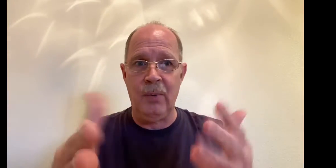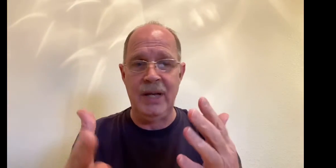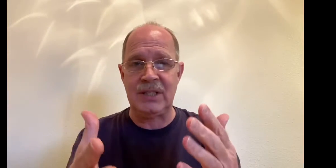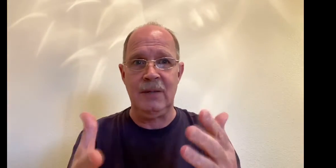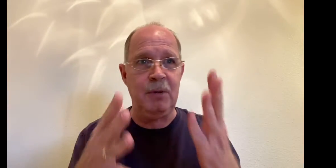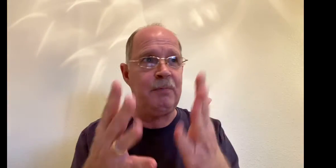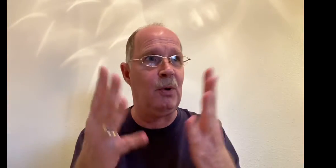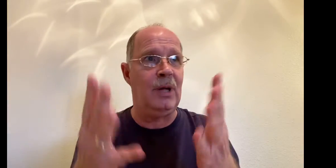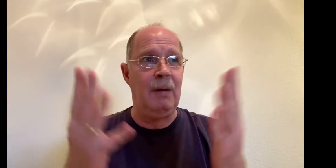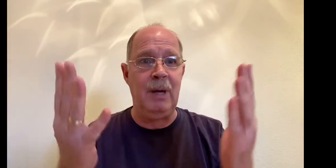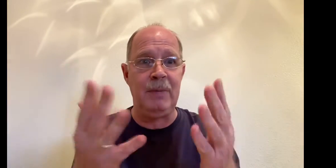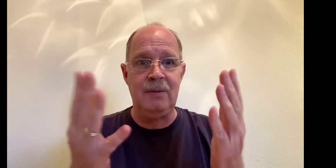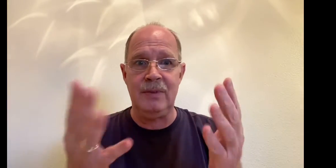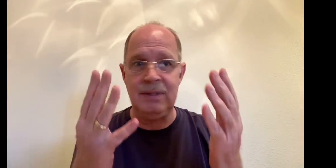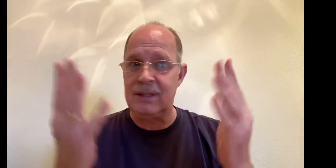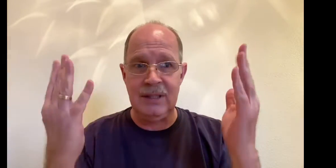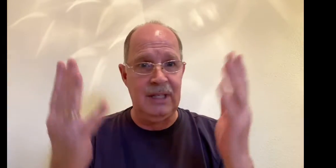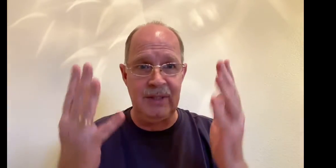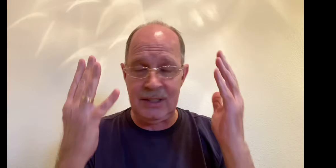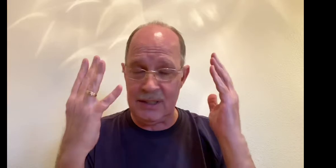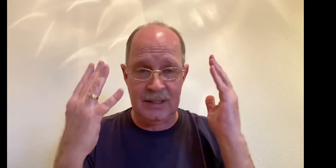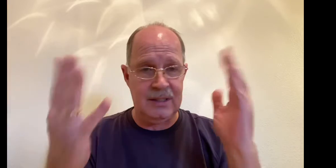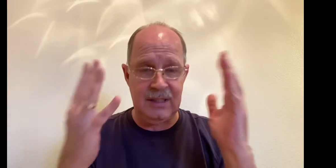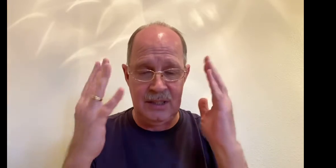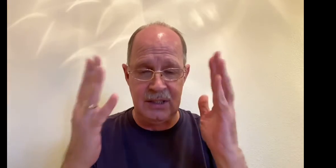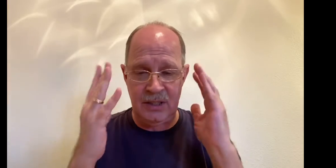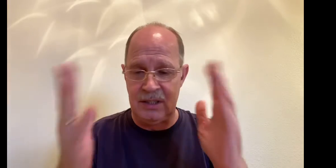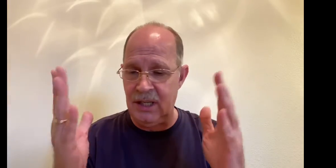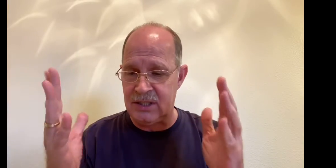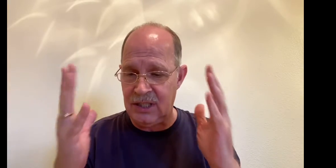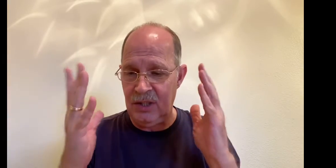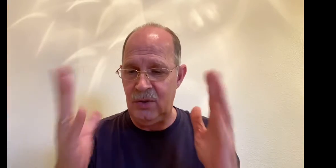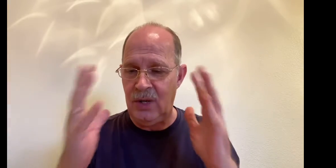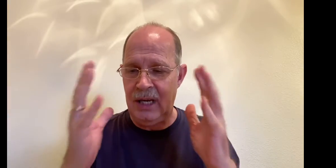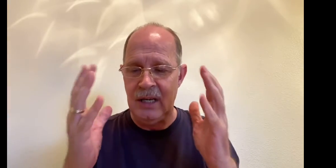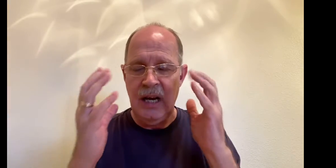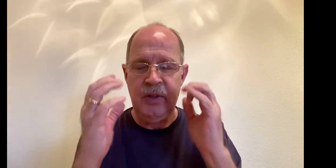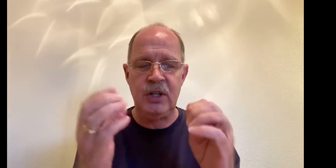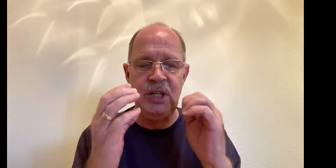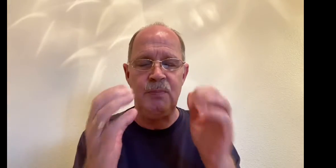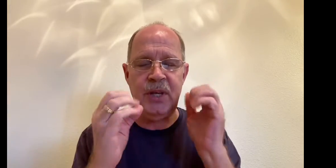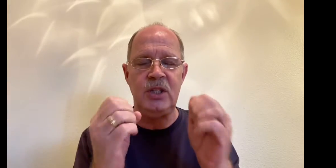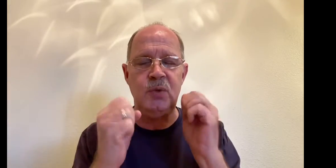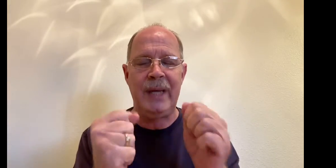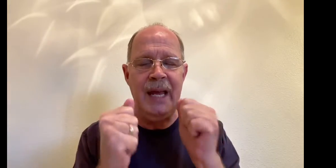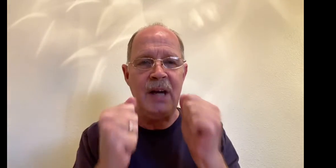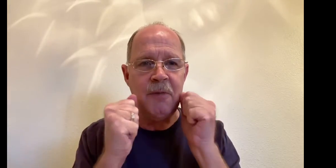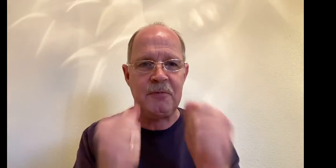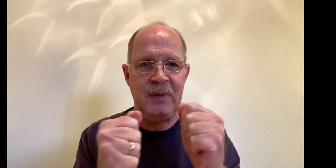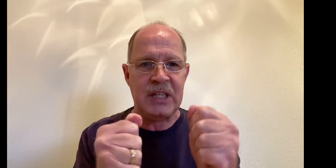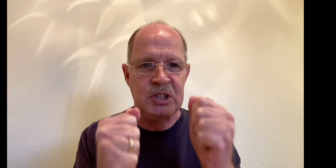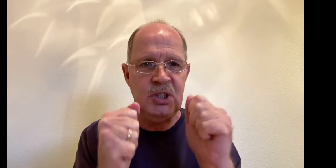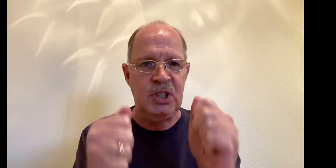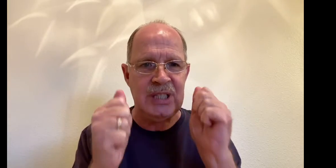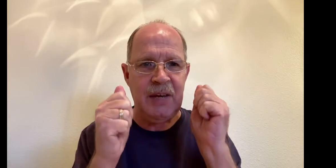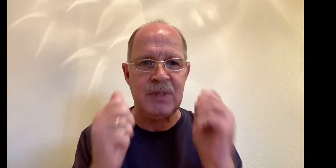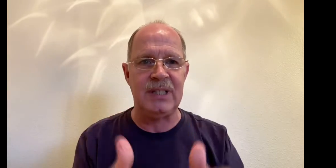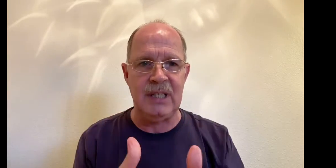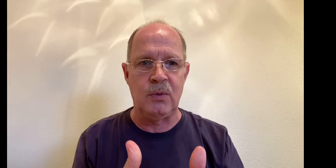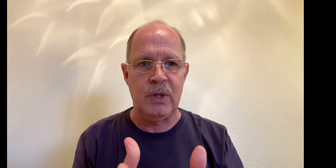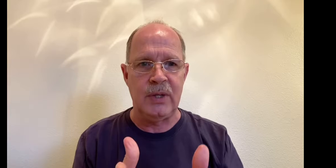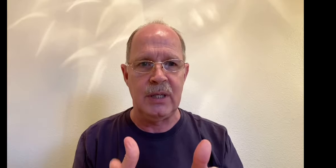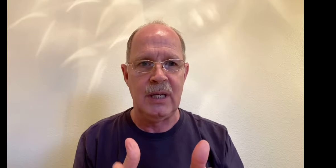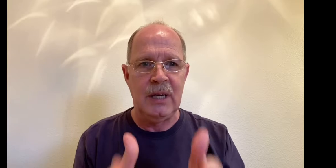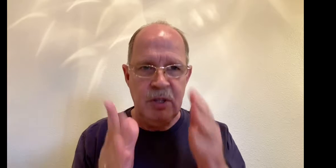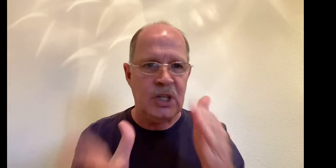when you're arresting people, this is just nuts. See, you can't. There are some things you cannot fix. You just have to